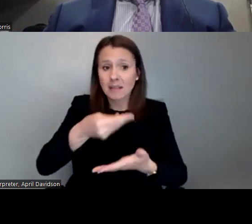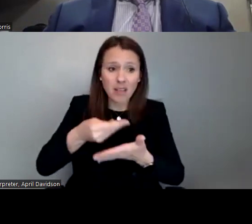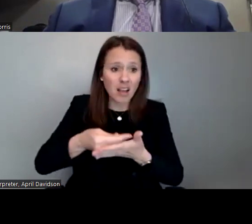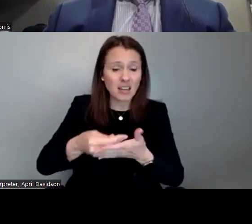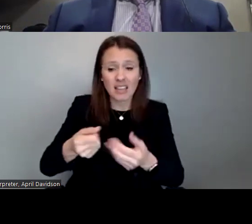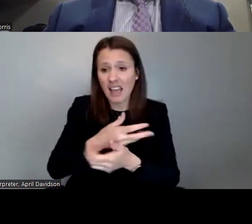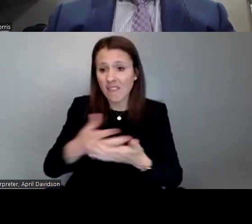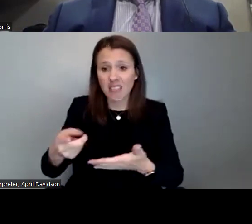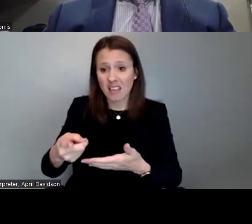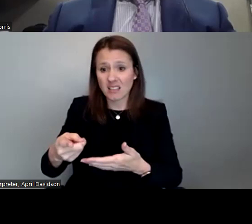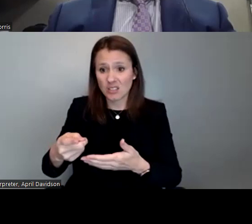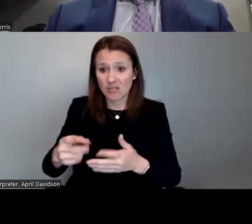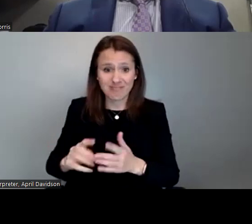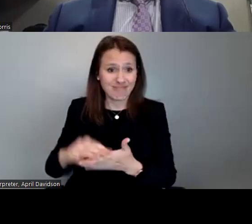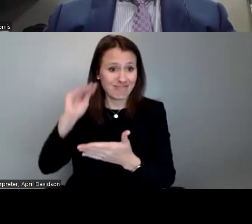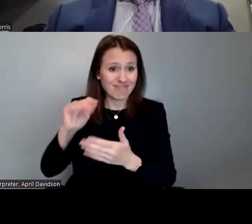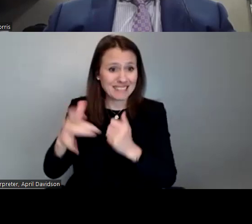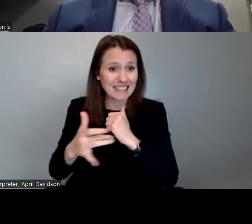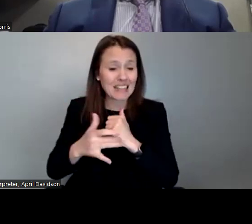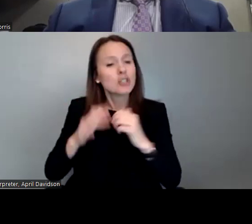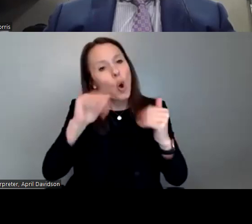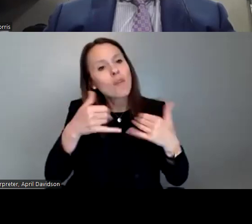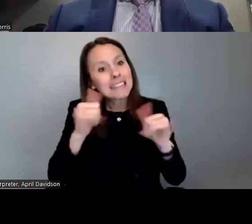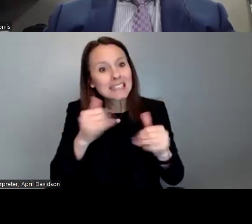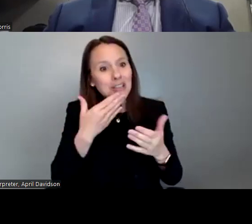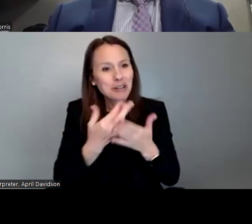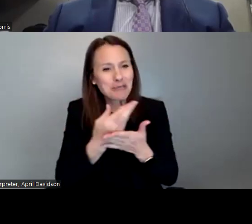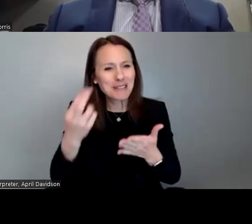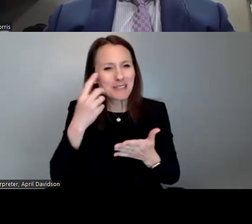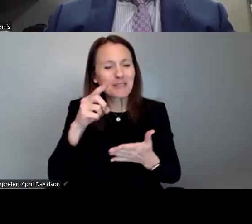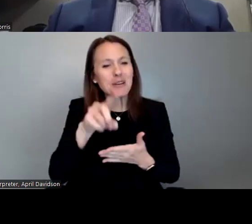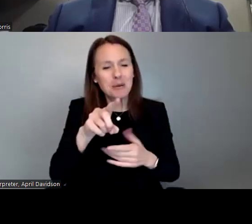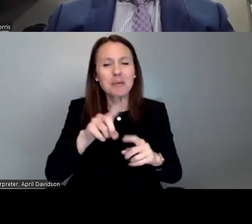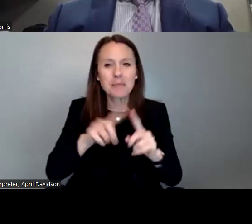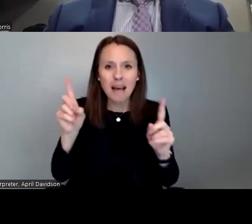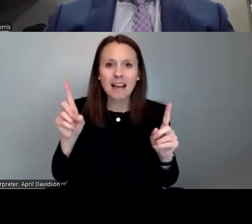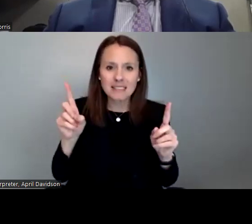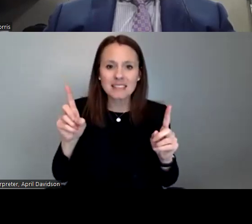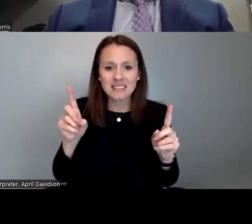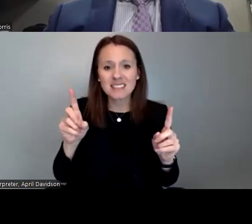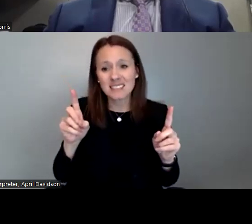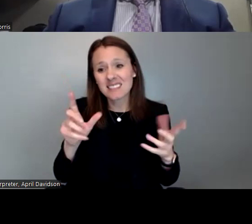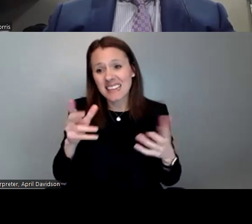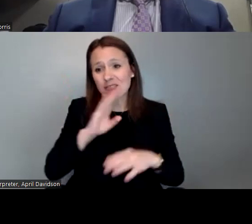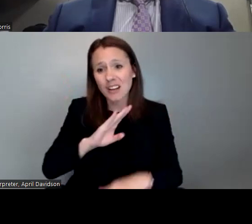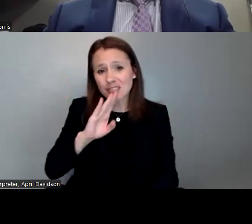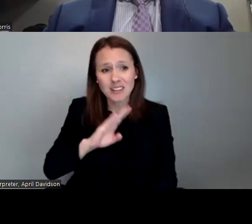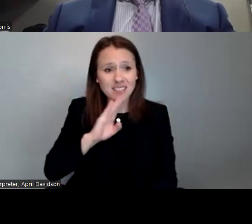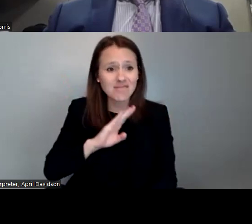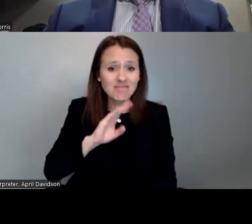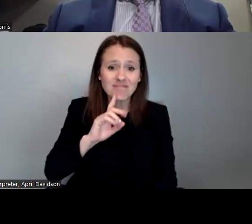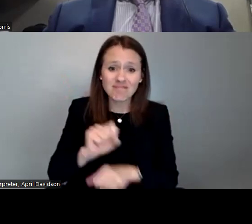for naught. Hopefully it was still a useful resource for him as a student, but it is a frustrating situation